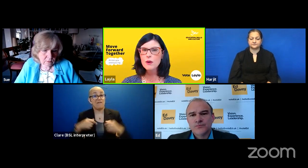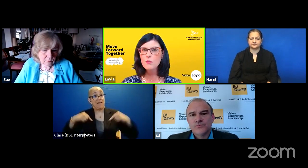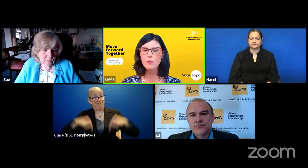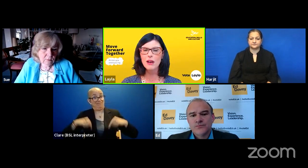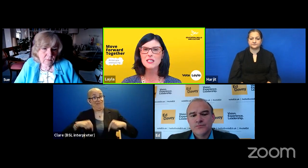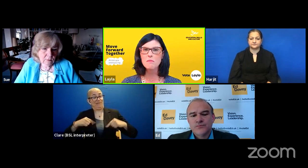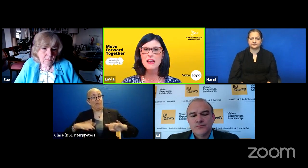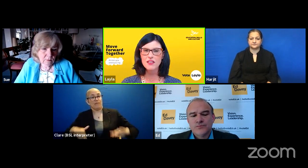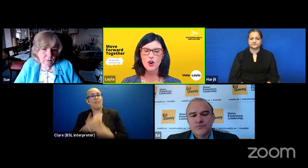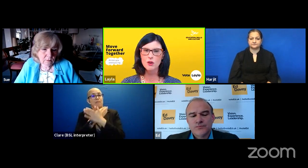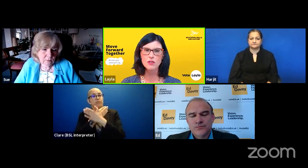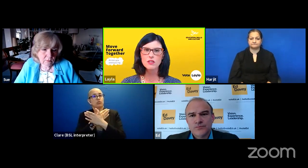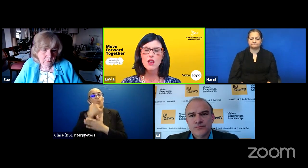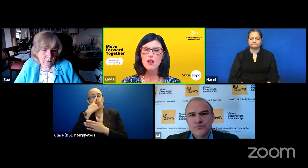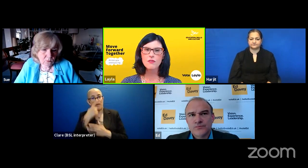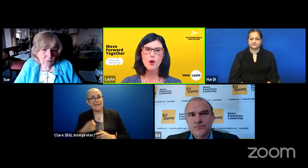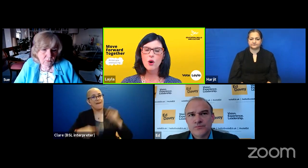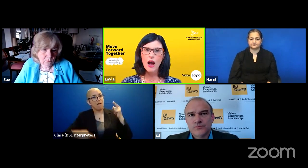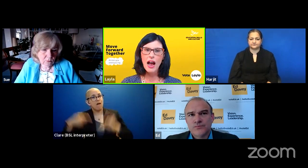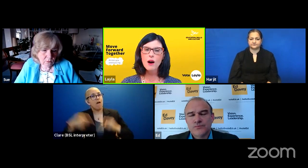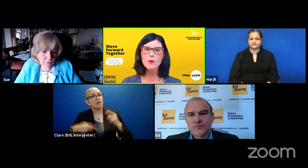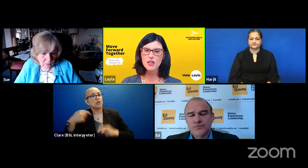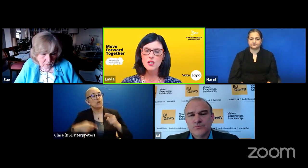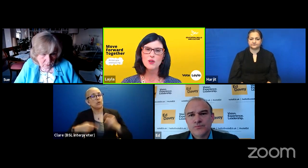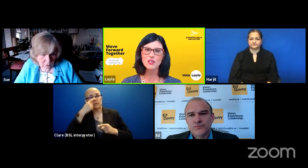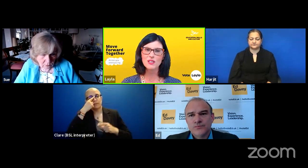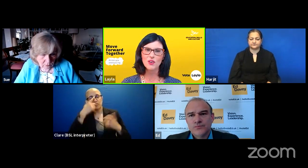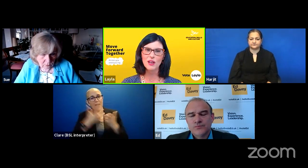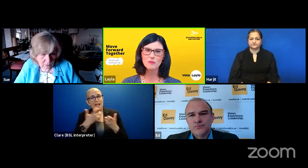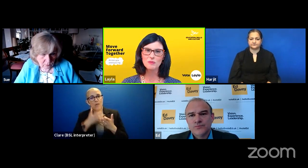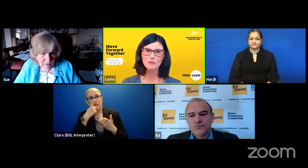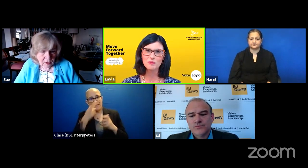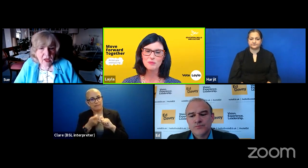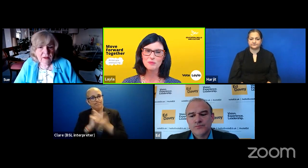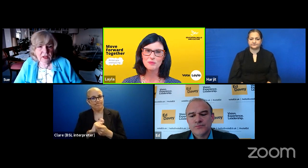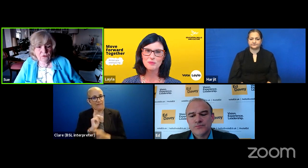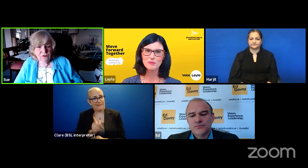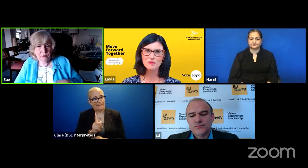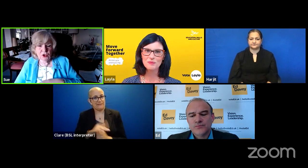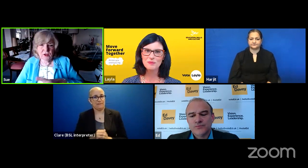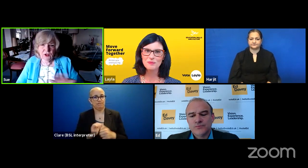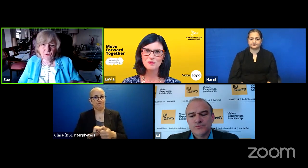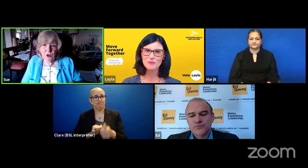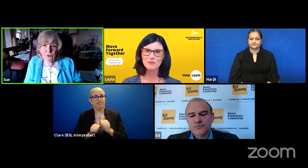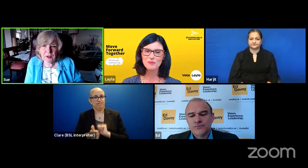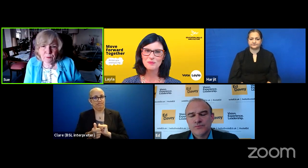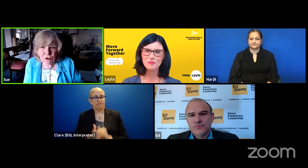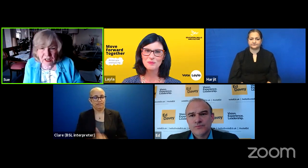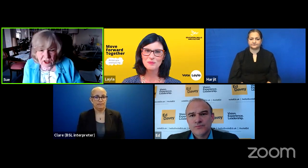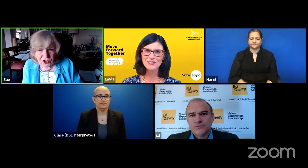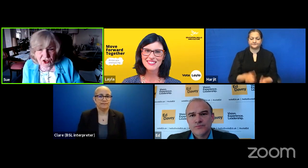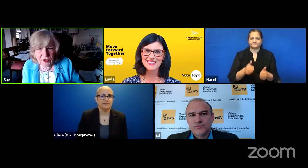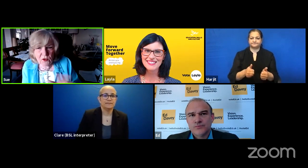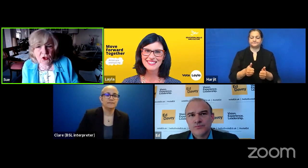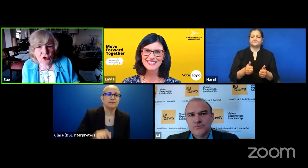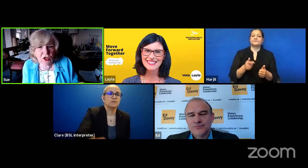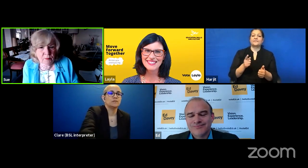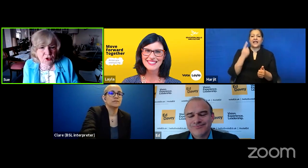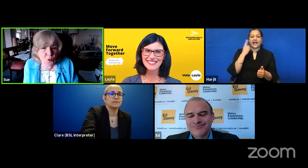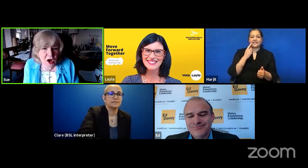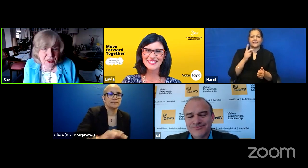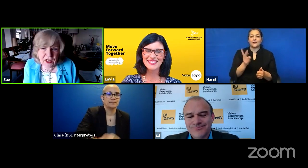are really well placed to make the argument for how we can approach this differently. Thank you very much. Well, I think you've both been brilliant. So I think